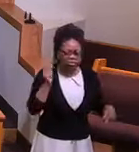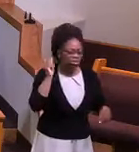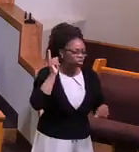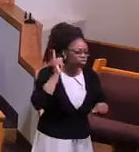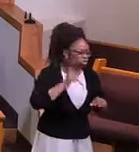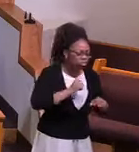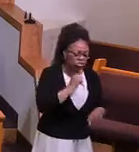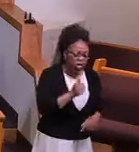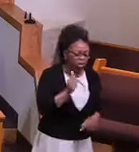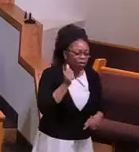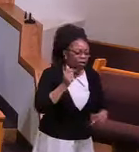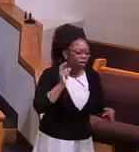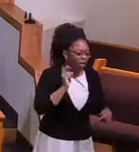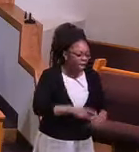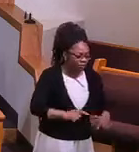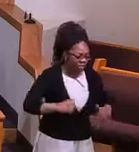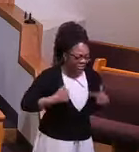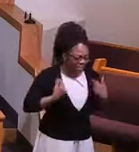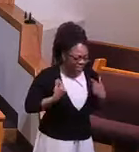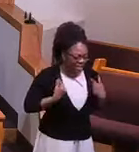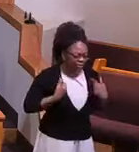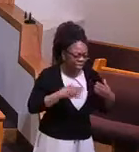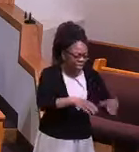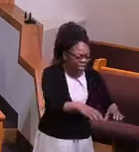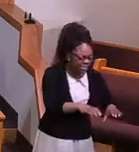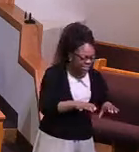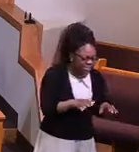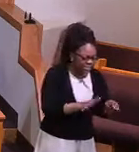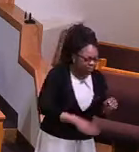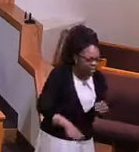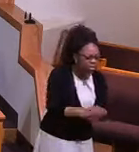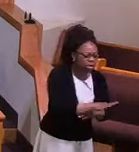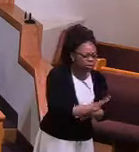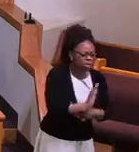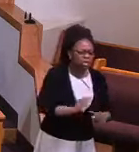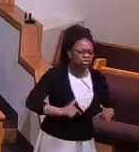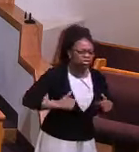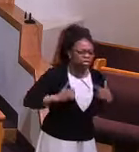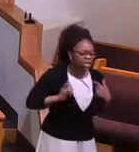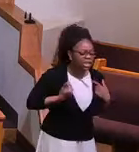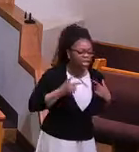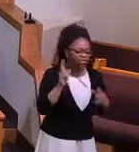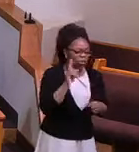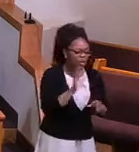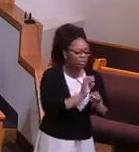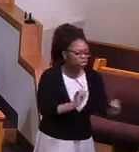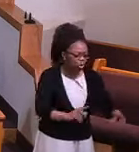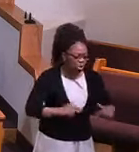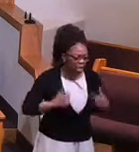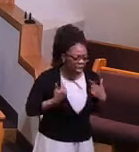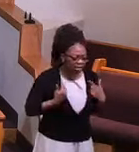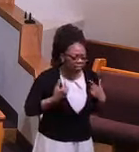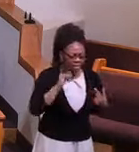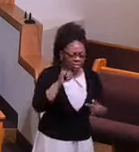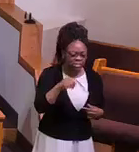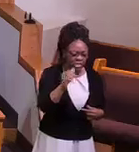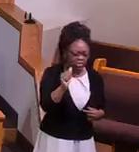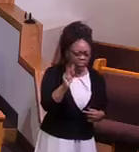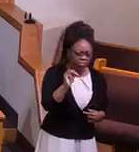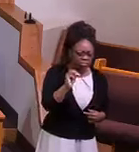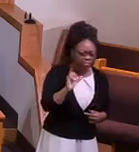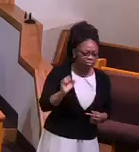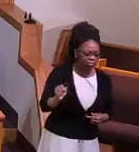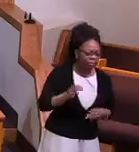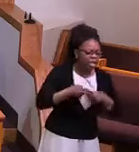a cemetery to live in an environment where there is no life. King James calls this brother unclean